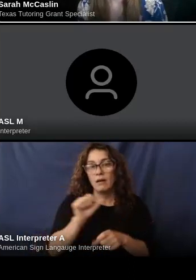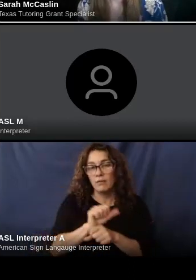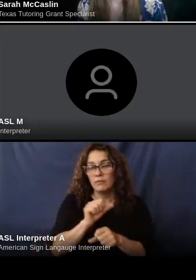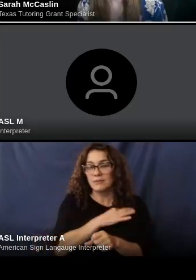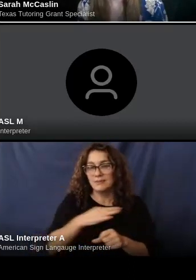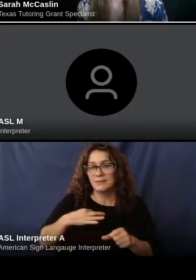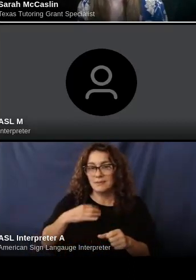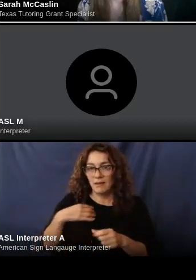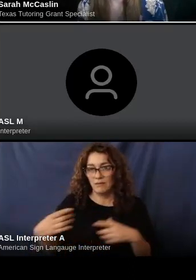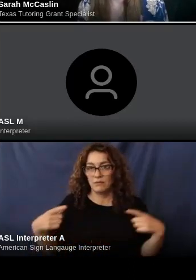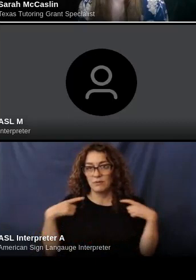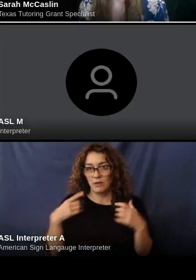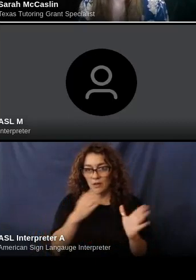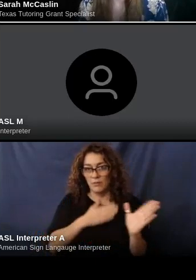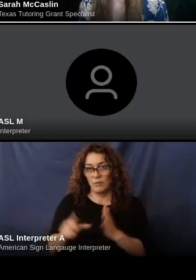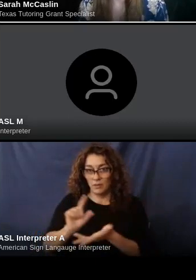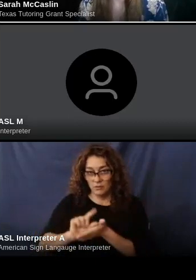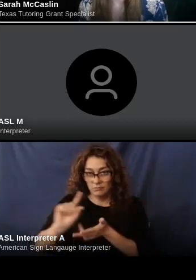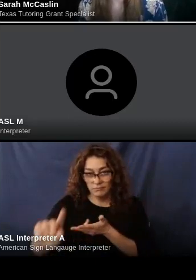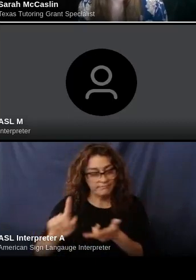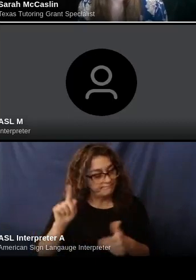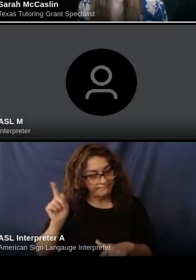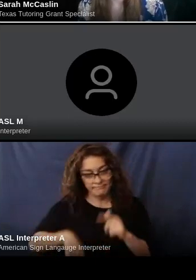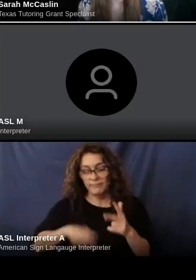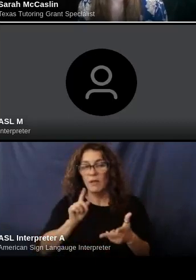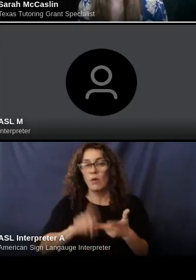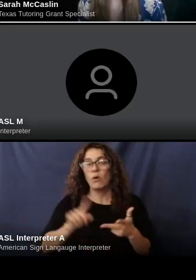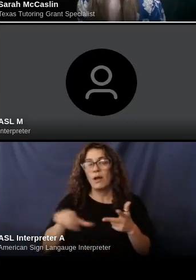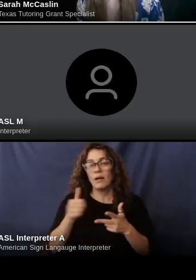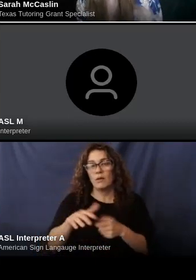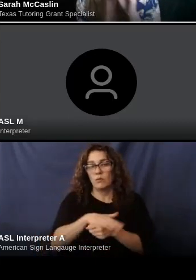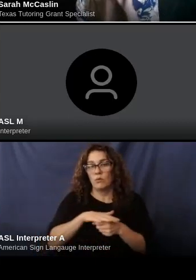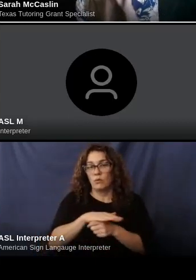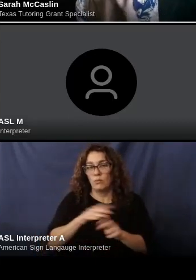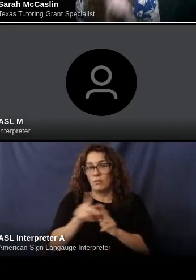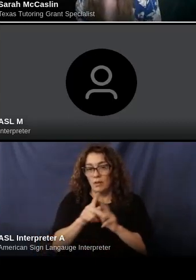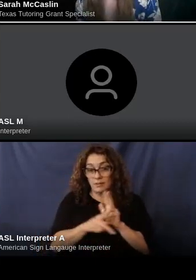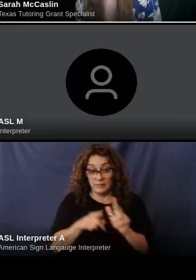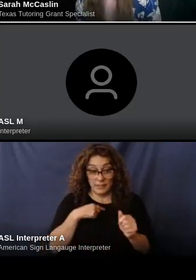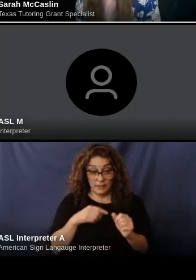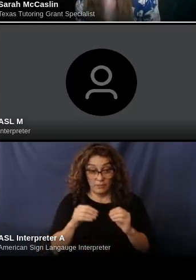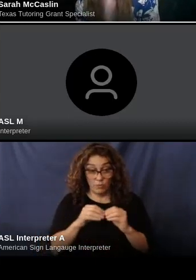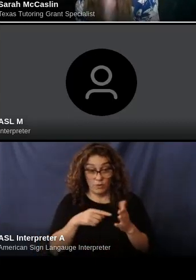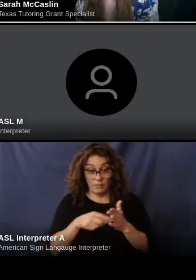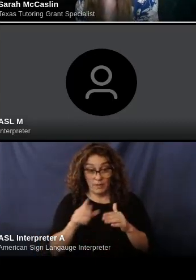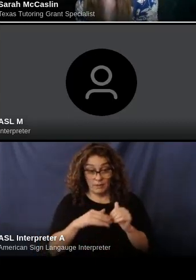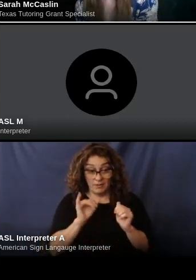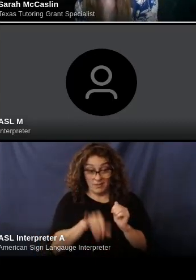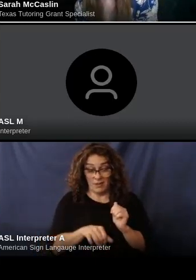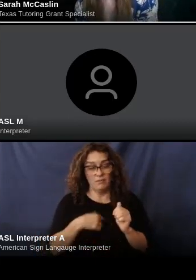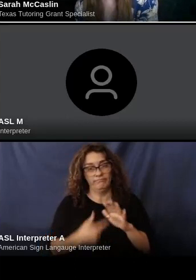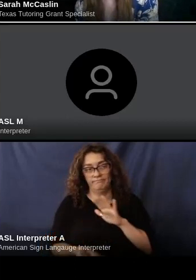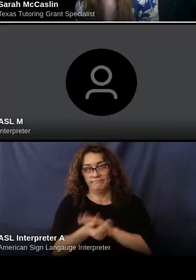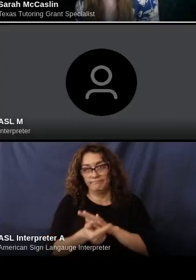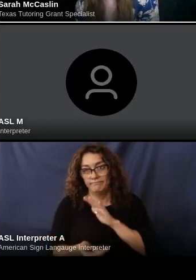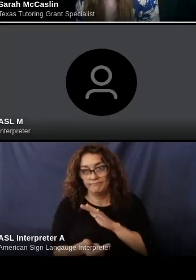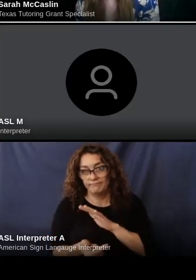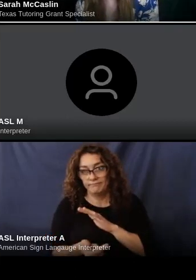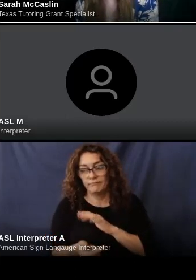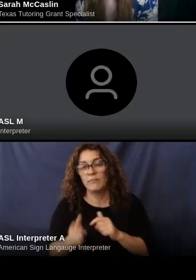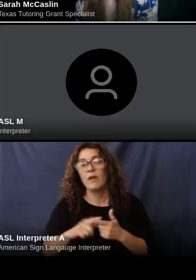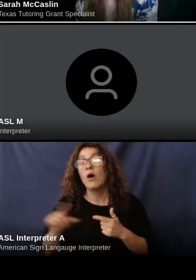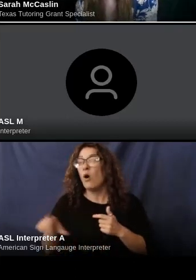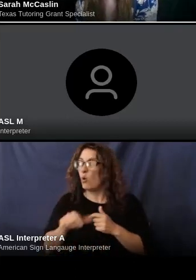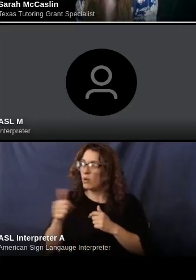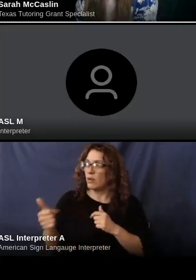then payroll that exceeds your own local policy. So make sure that you're referencing that. I am going to make a note here as well. A popular FAQ